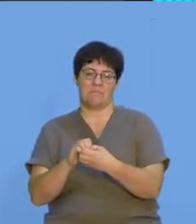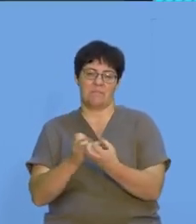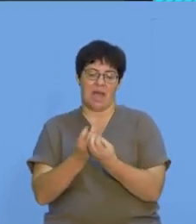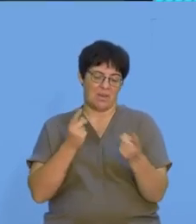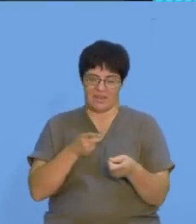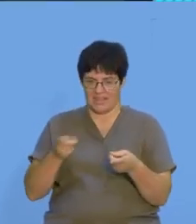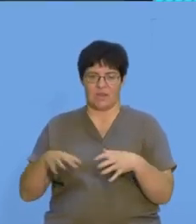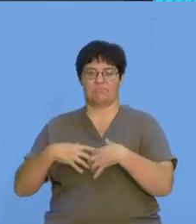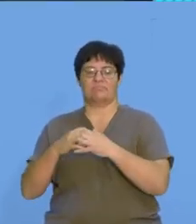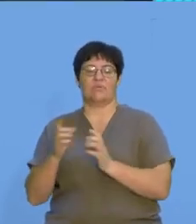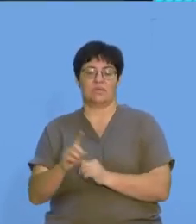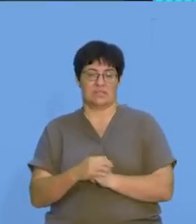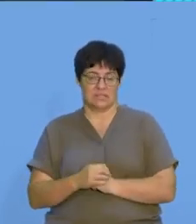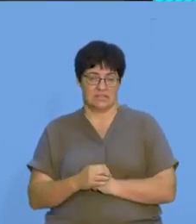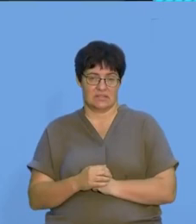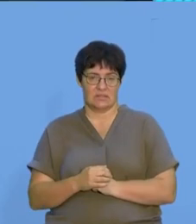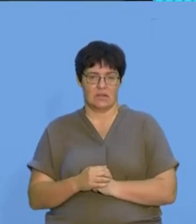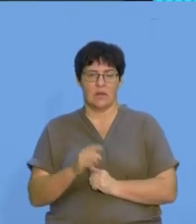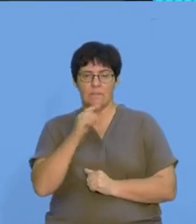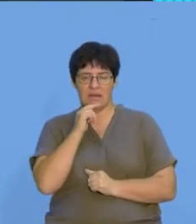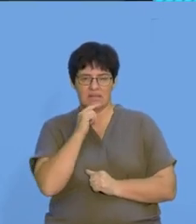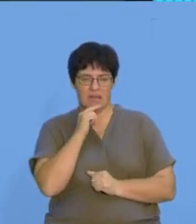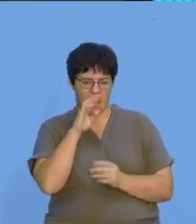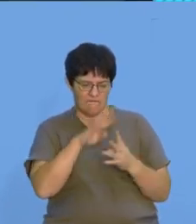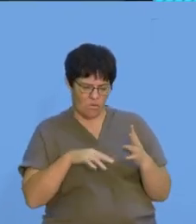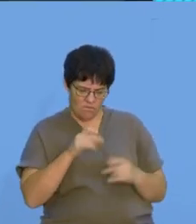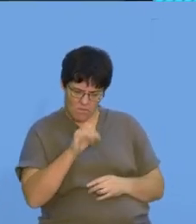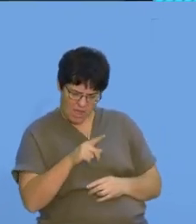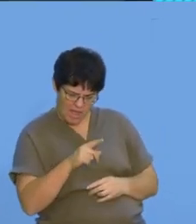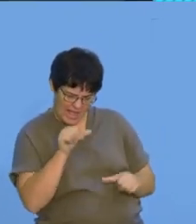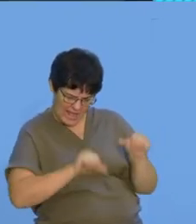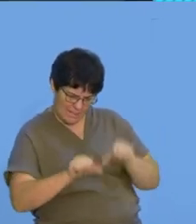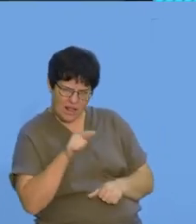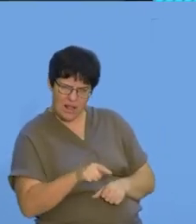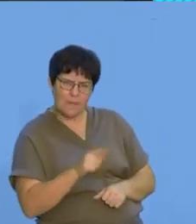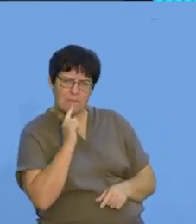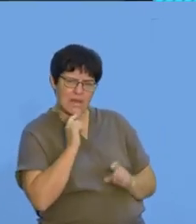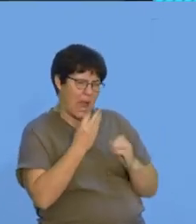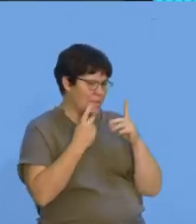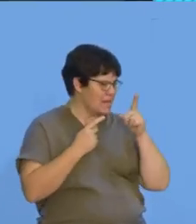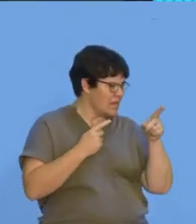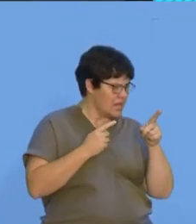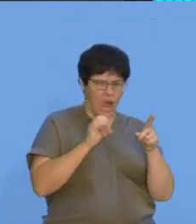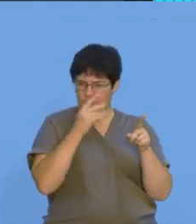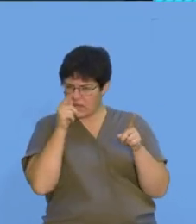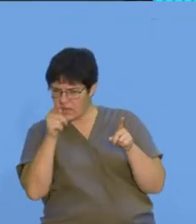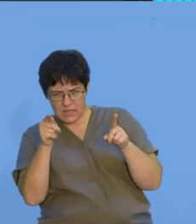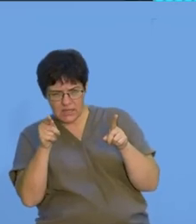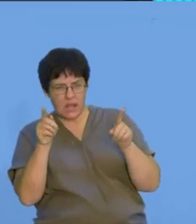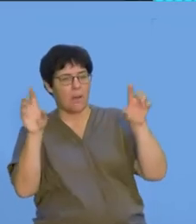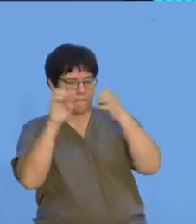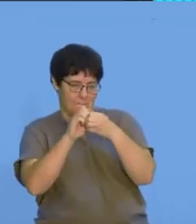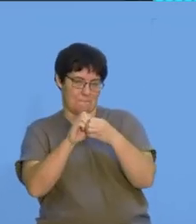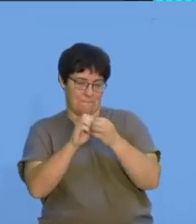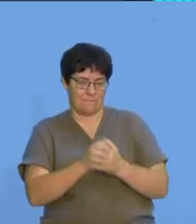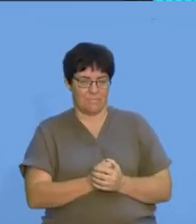the chemical composition in terms of what makes up that compound. But then if we look at the chemical formula, it gives us an idea of the